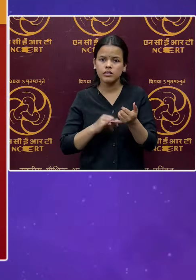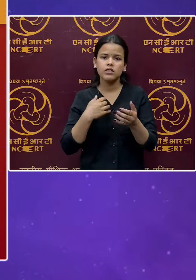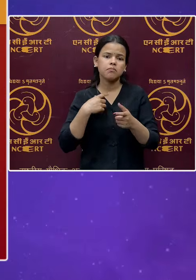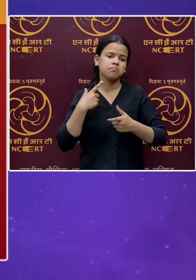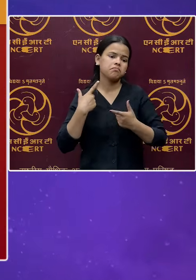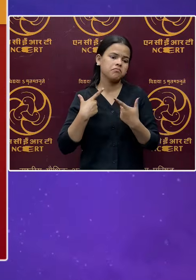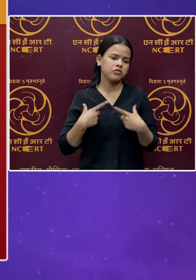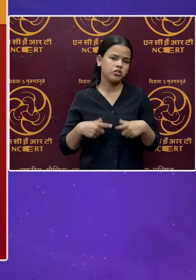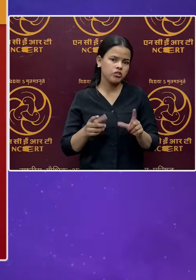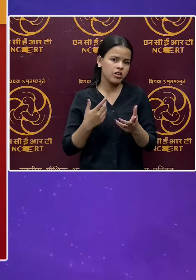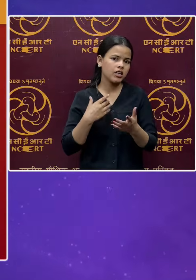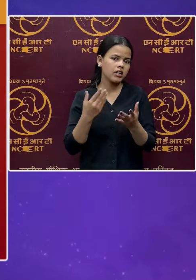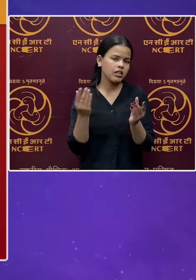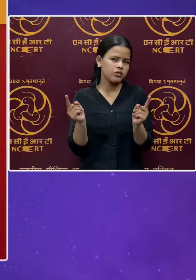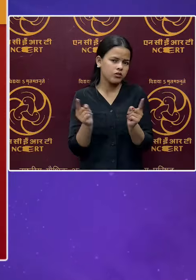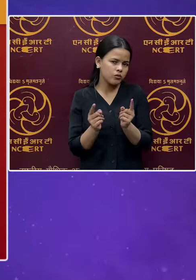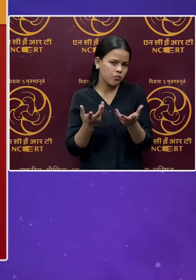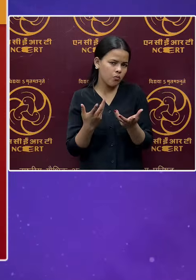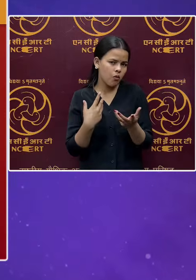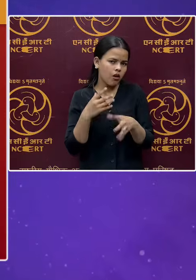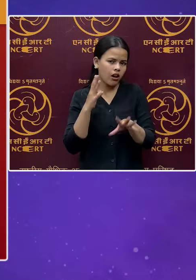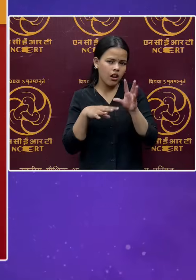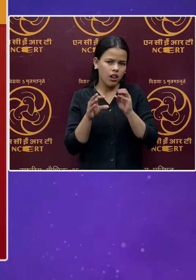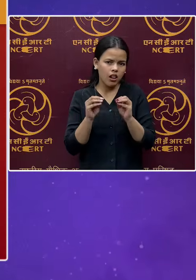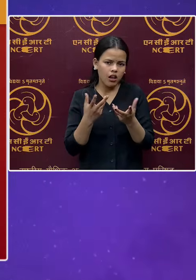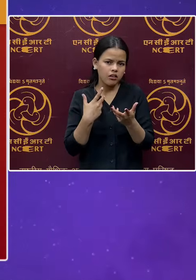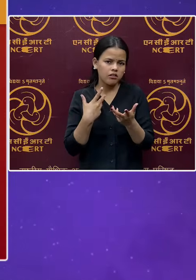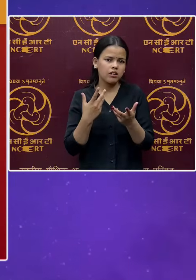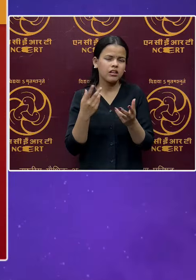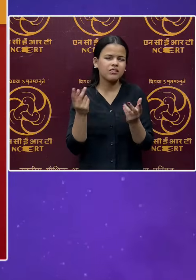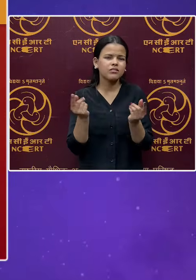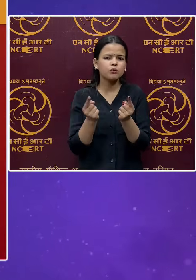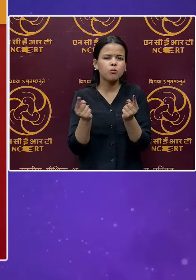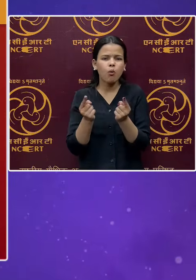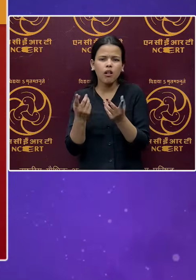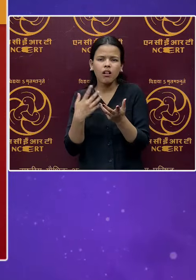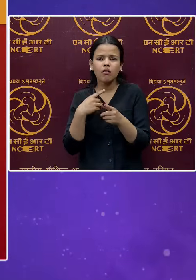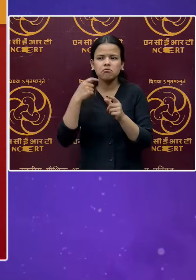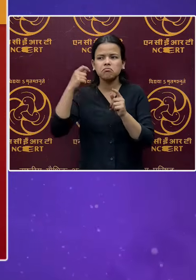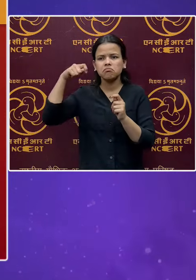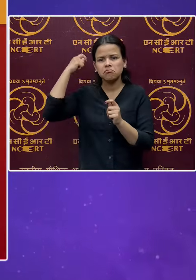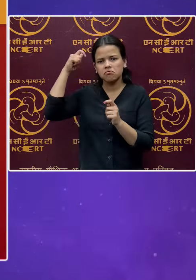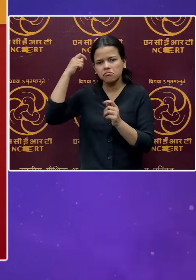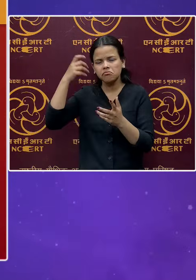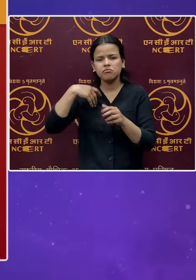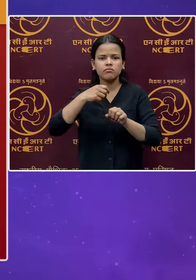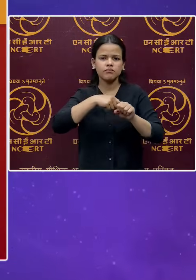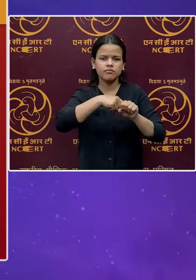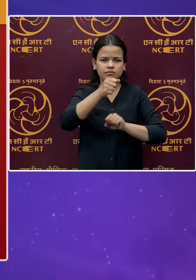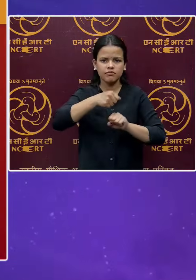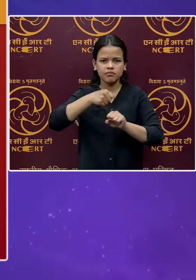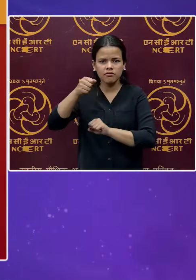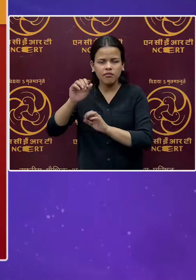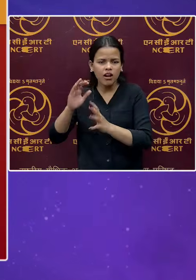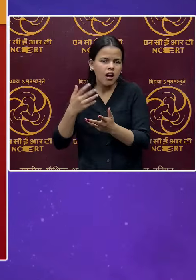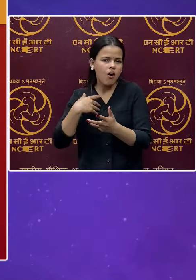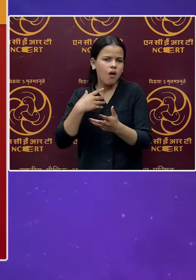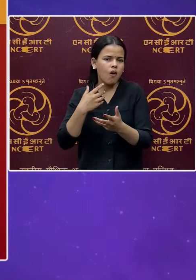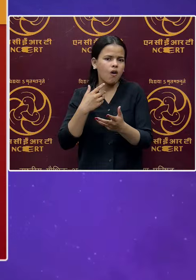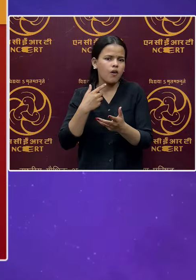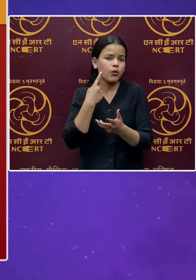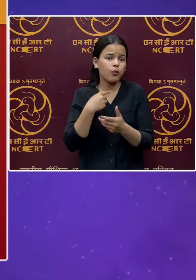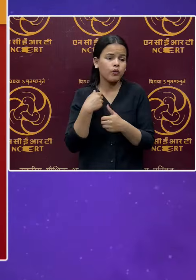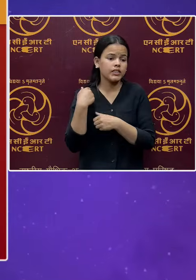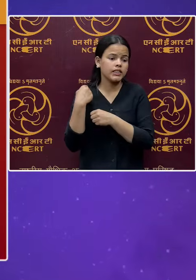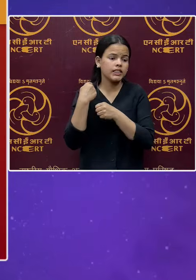journey. Small videos, small learning modules, small chunks of the videos, and certification or a credit of